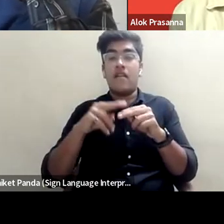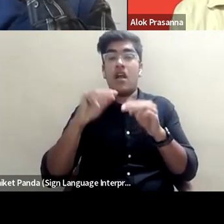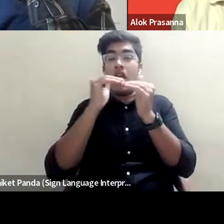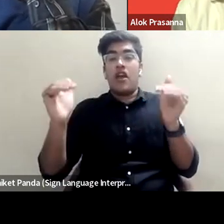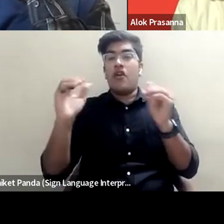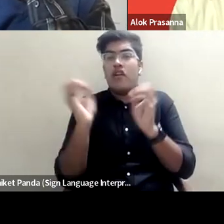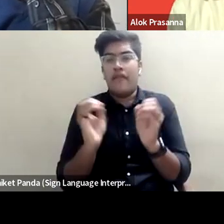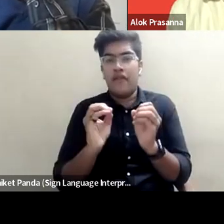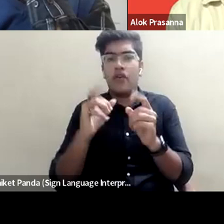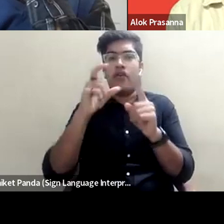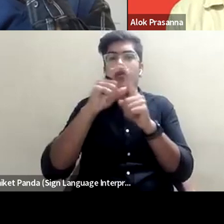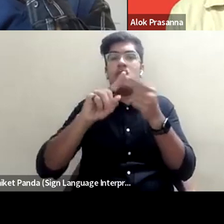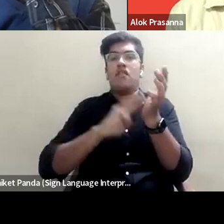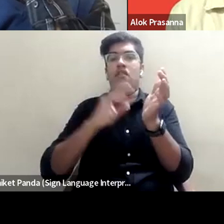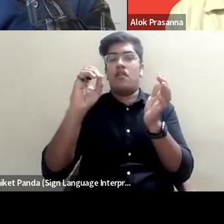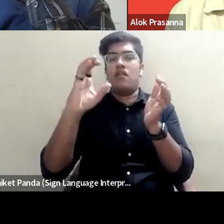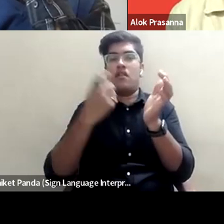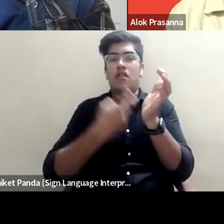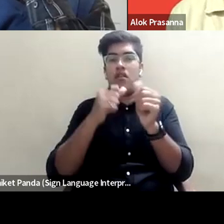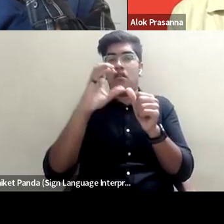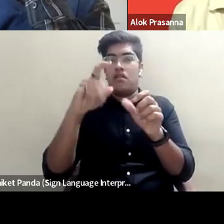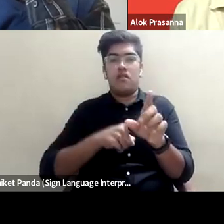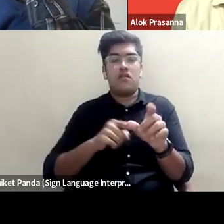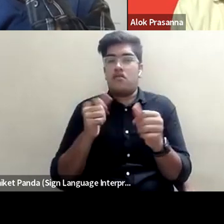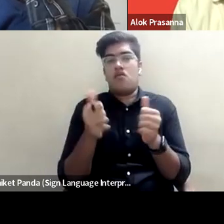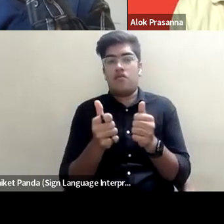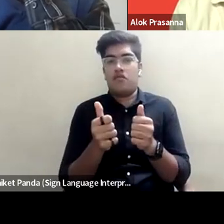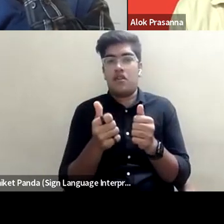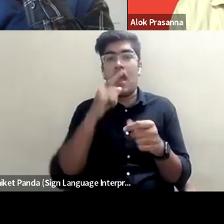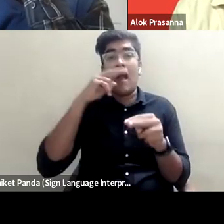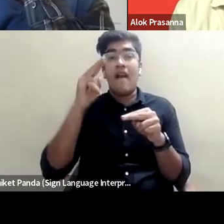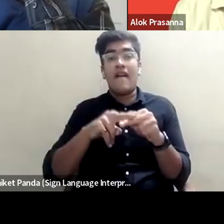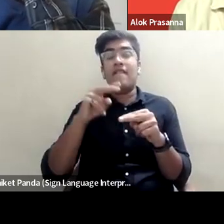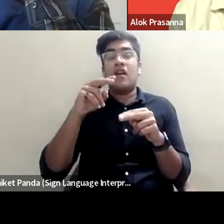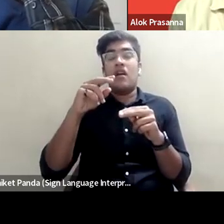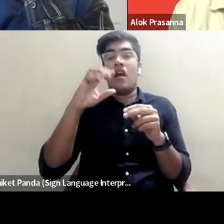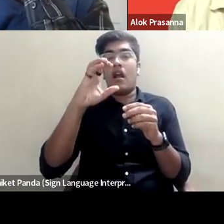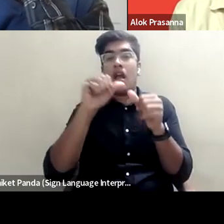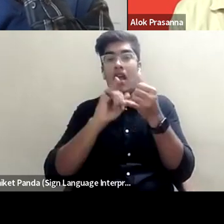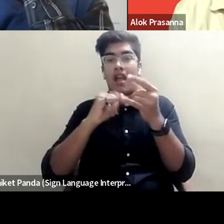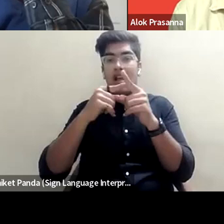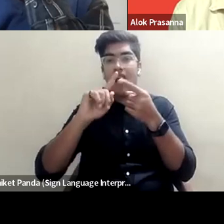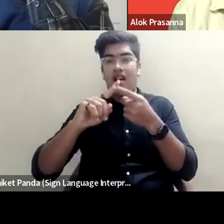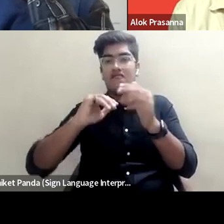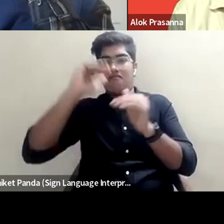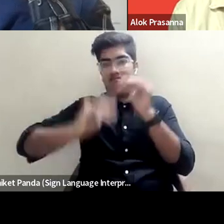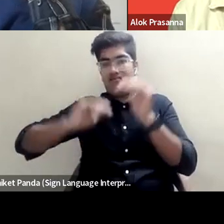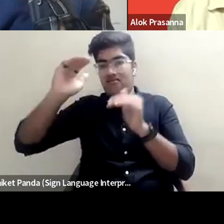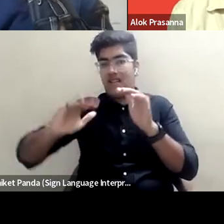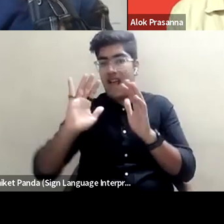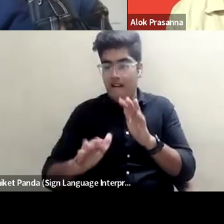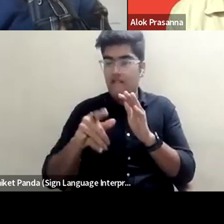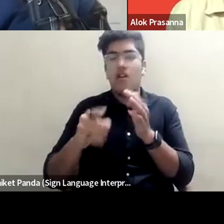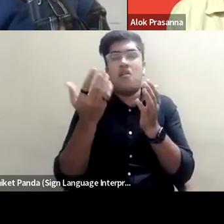equality. Caste system is based on hierarchy. They cannot coexist. Then